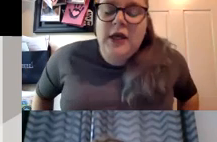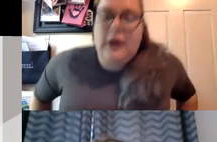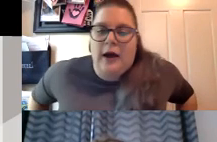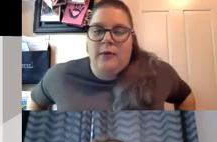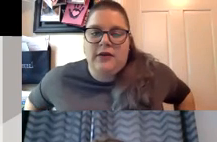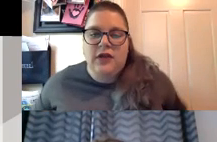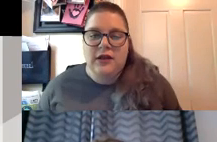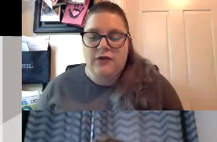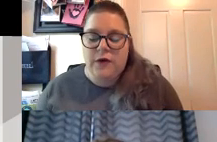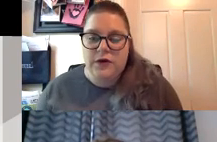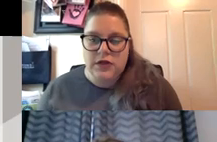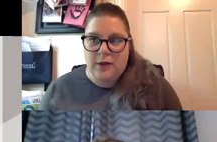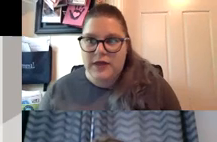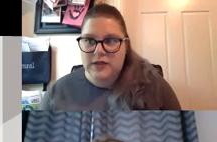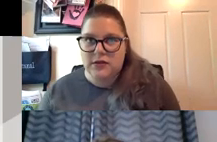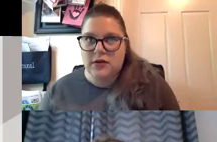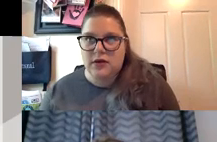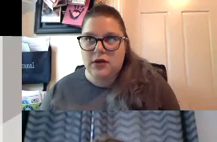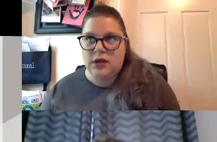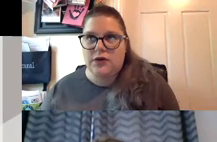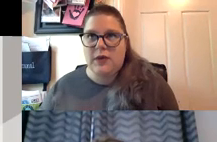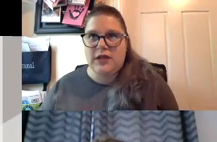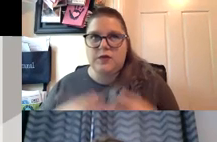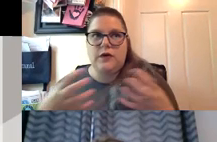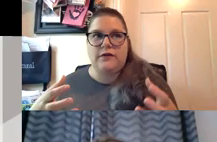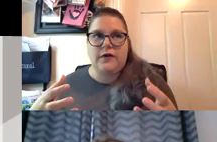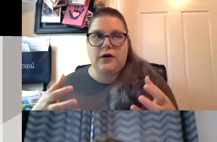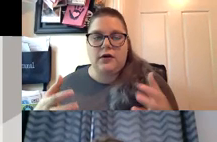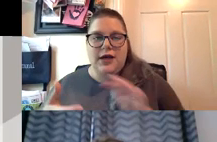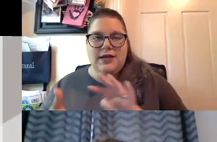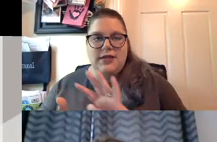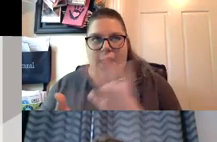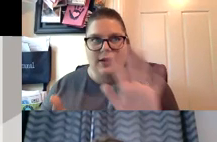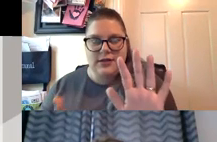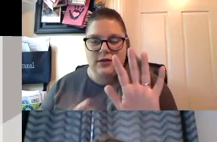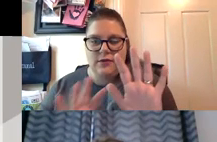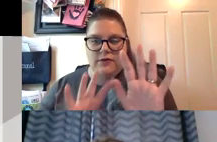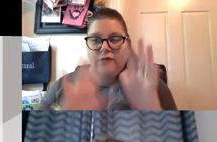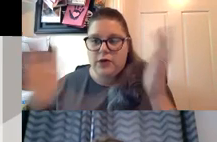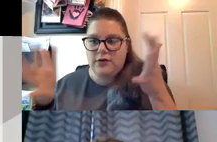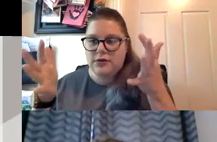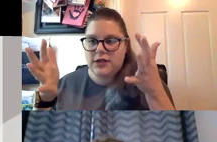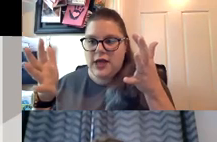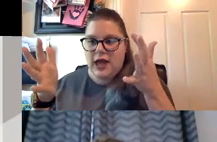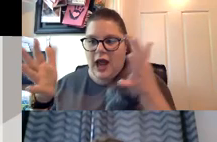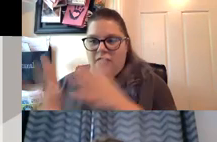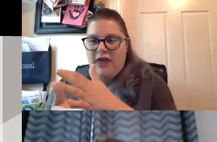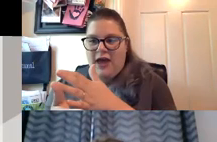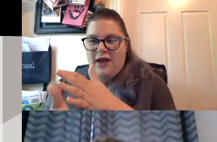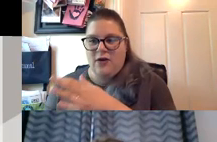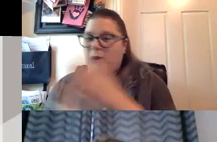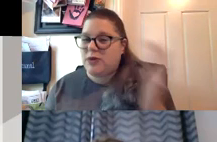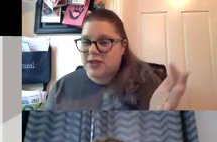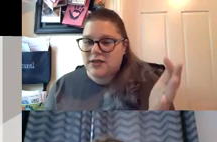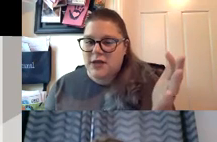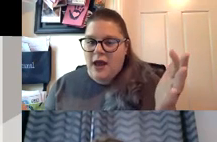accessible. And the thing like Photoshop is, you know, you make these beautiful text photos and